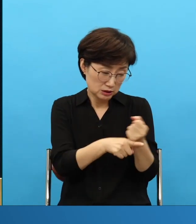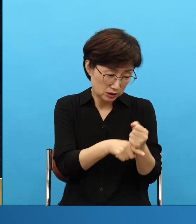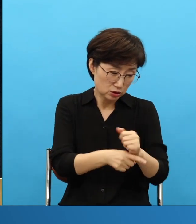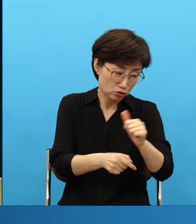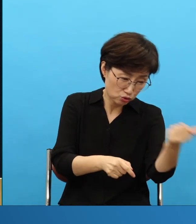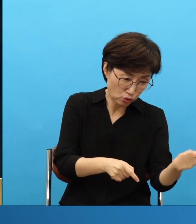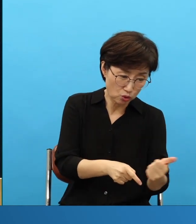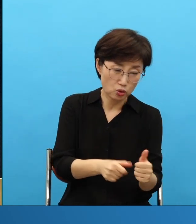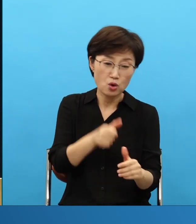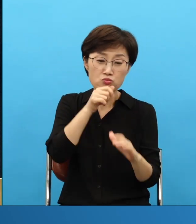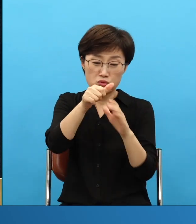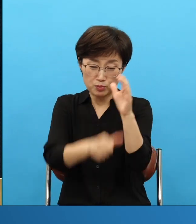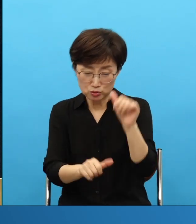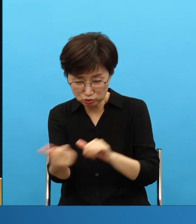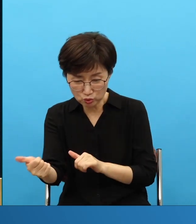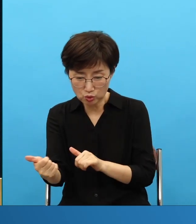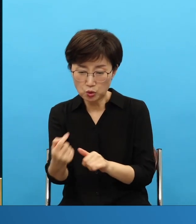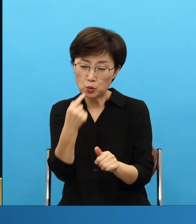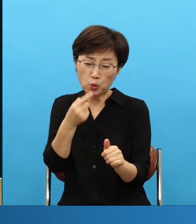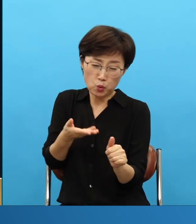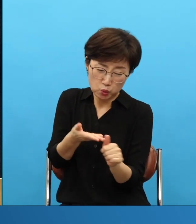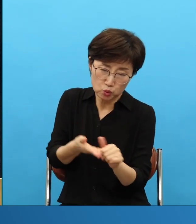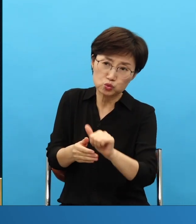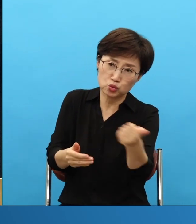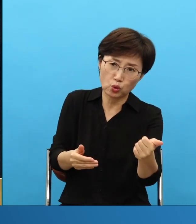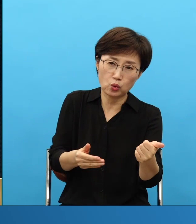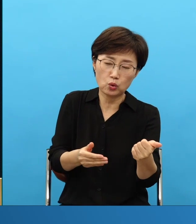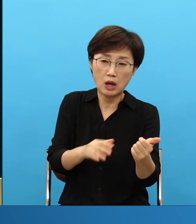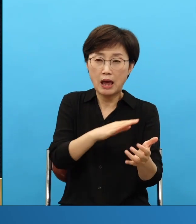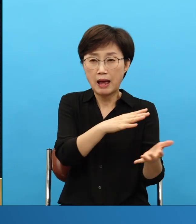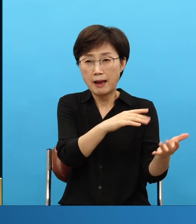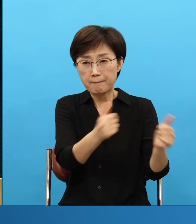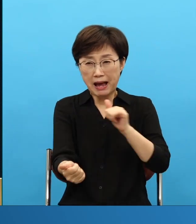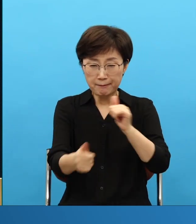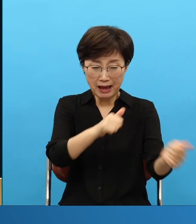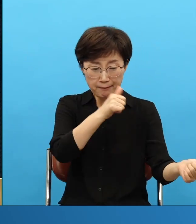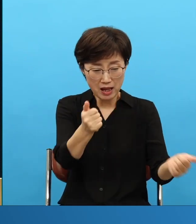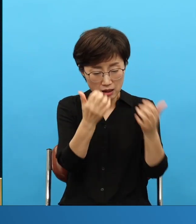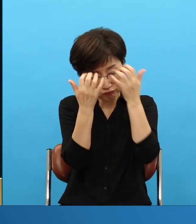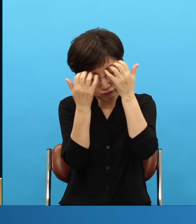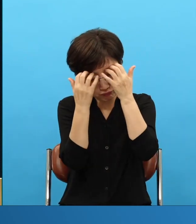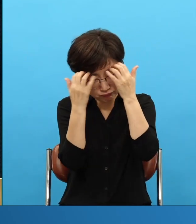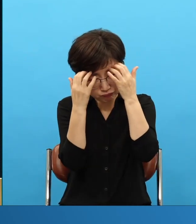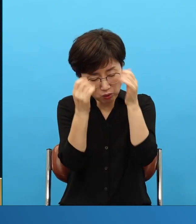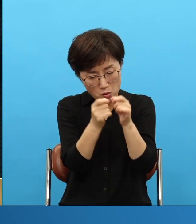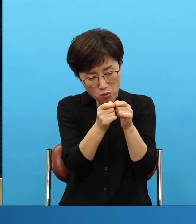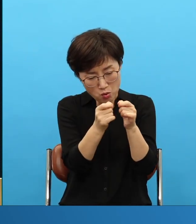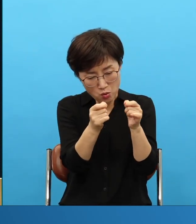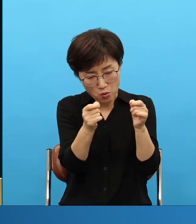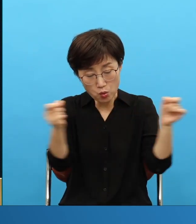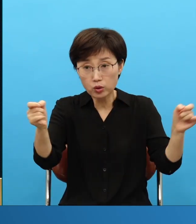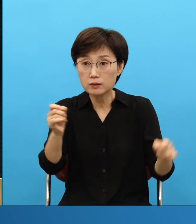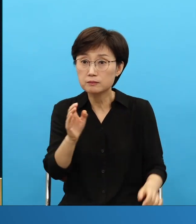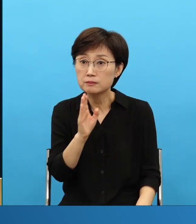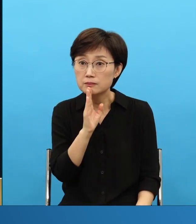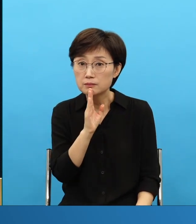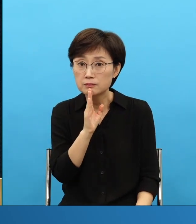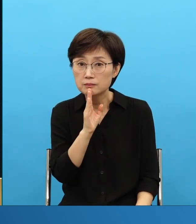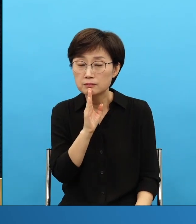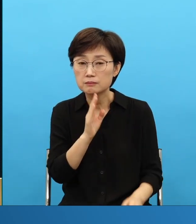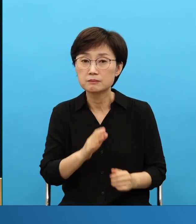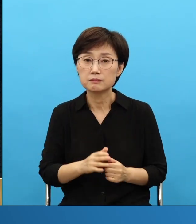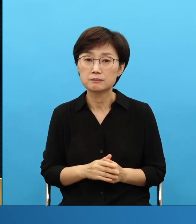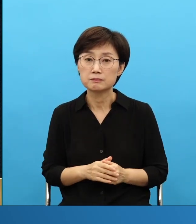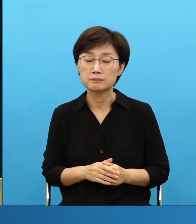such extreme demise and suffering. We see that many of their posterity and children were enslaved in camps, concentration camps. They were killed in